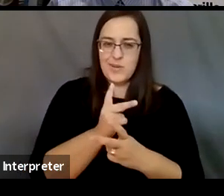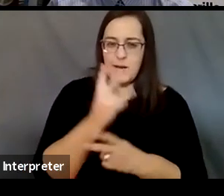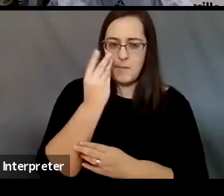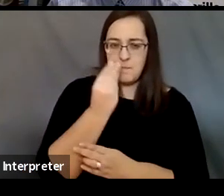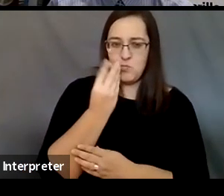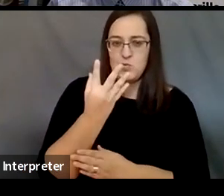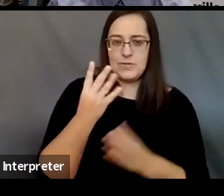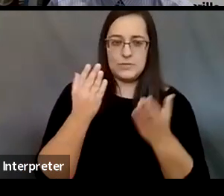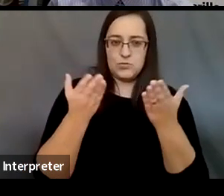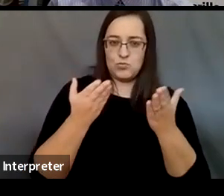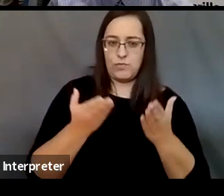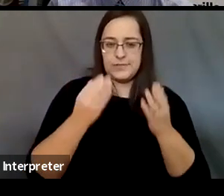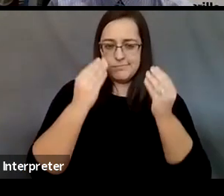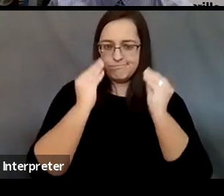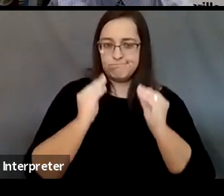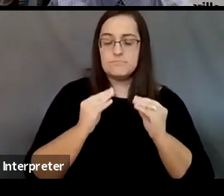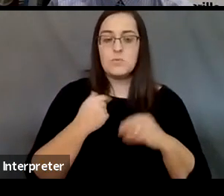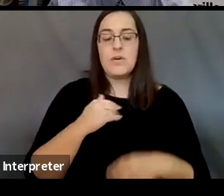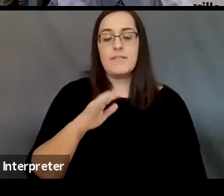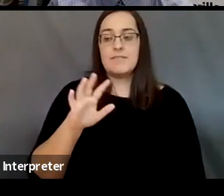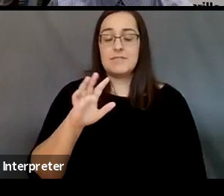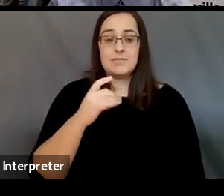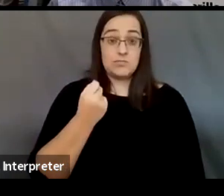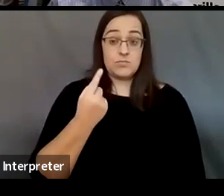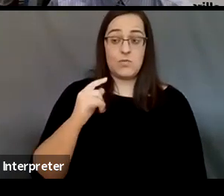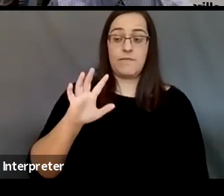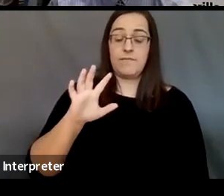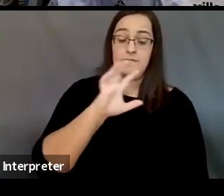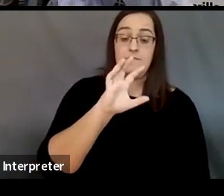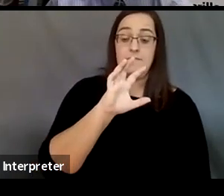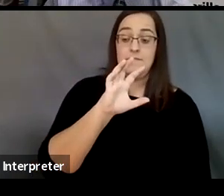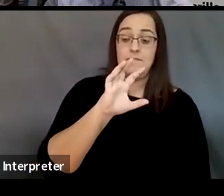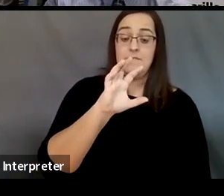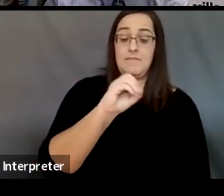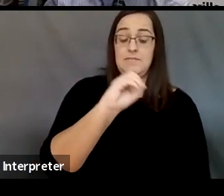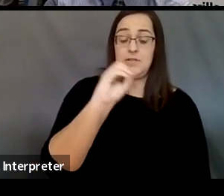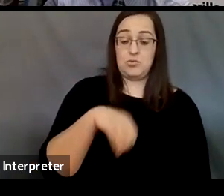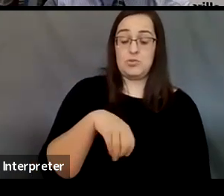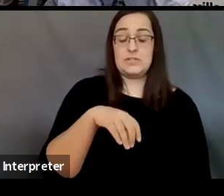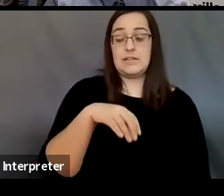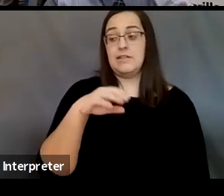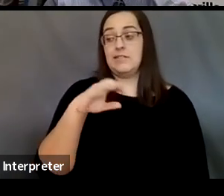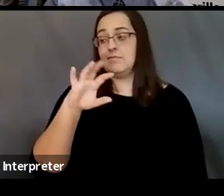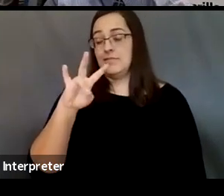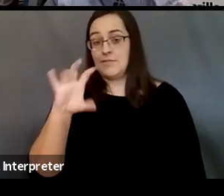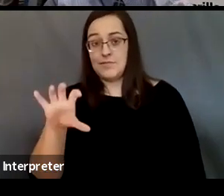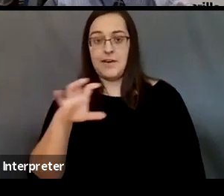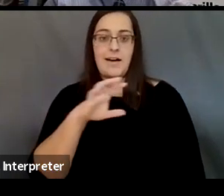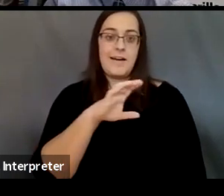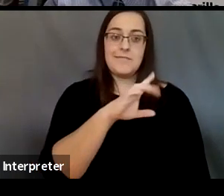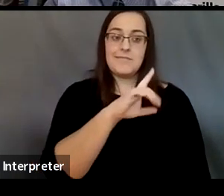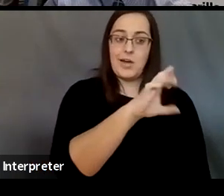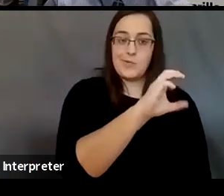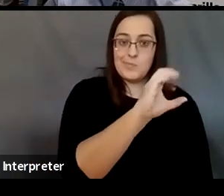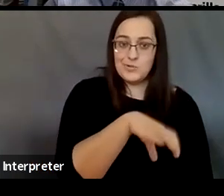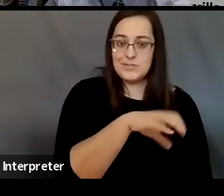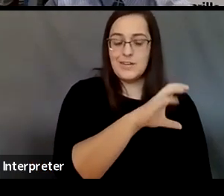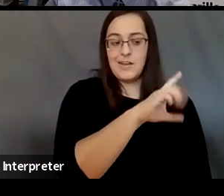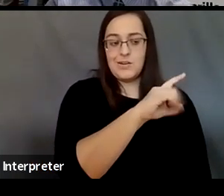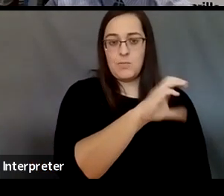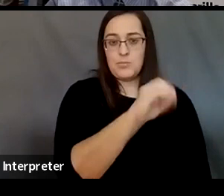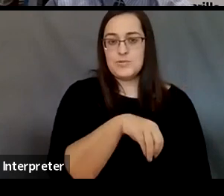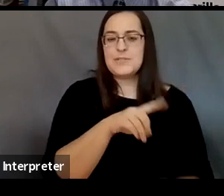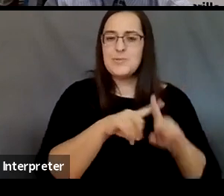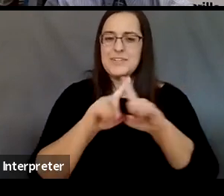see we have 50% category, 75% category that could go to 50%, and then also 100% categories. So we're managing a number of different occupancy